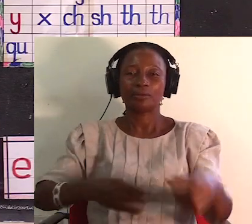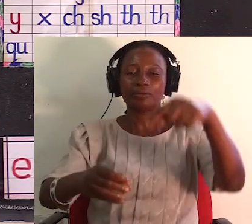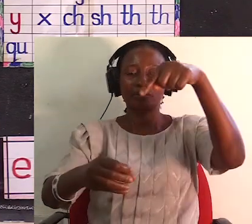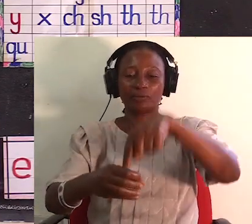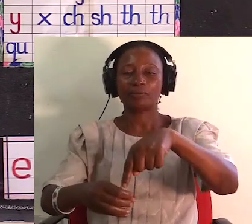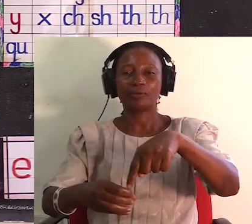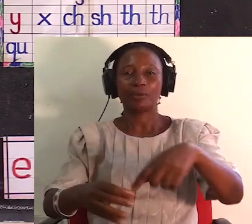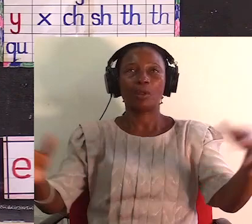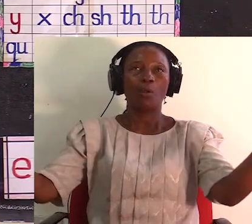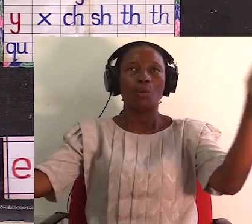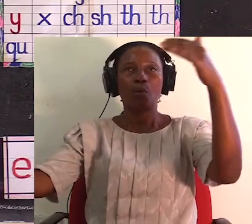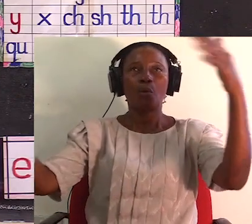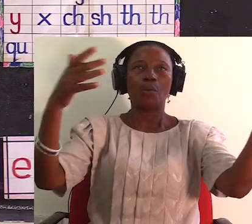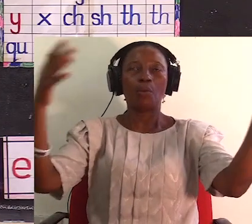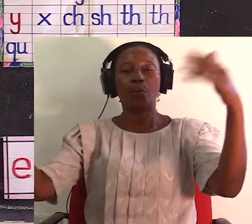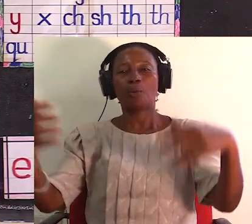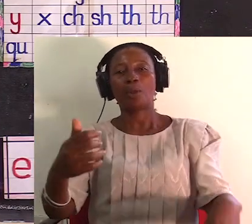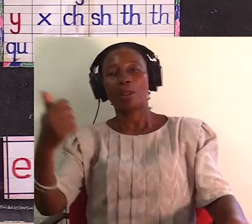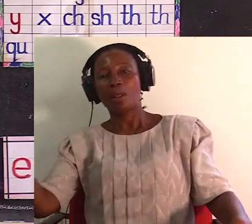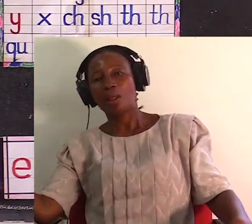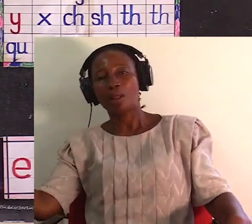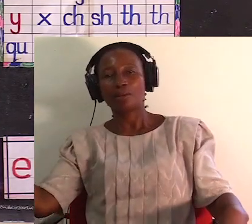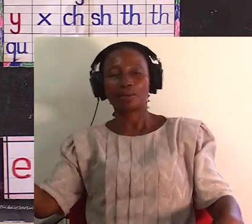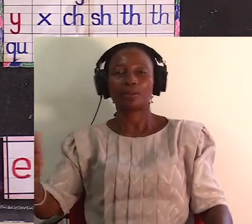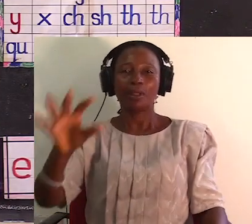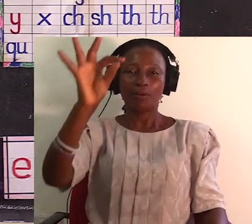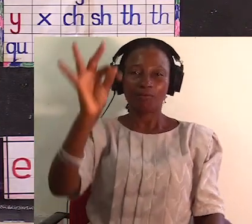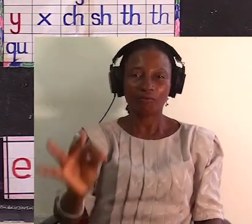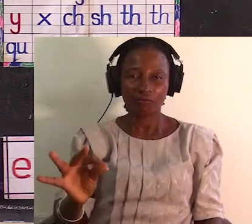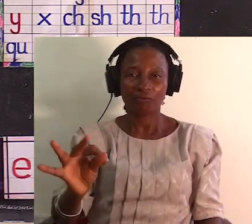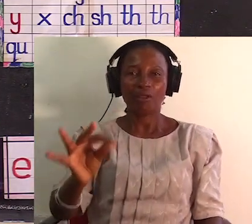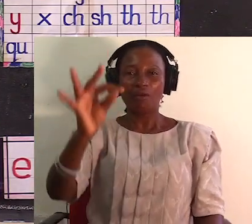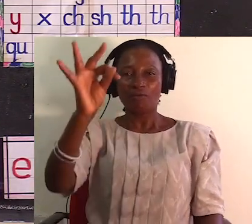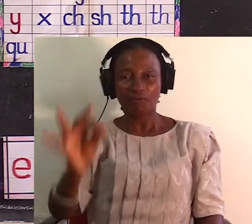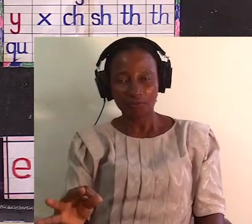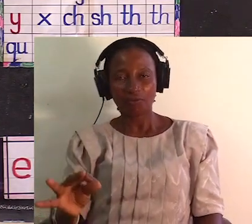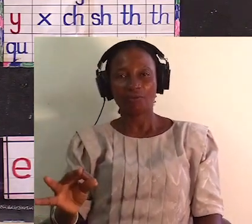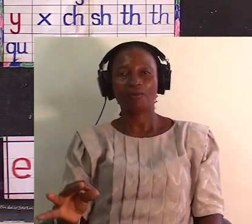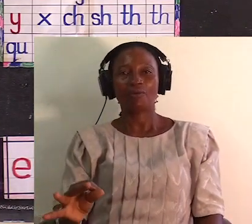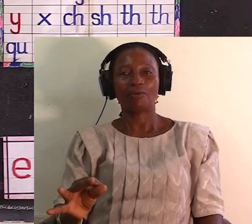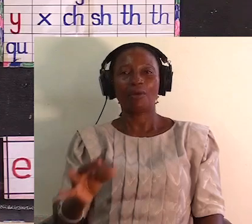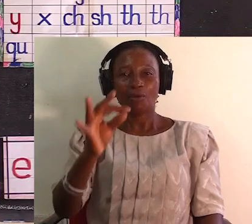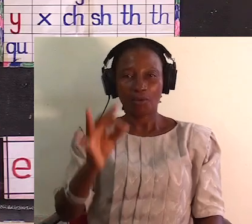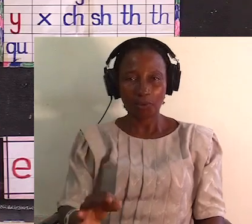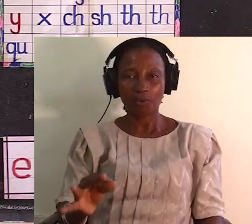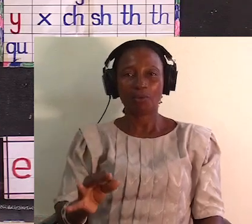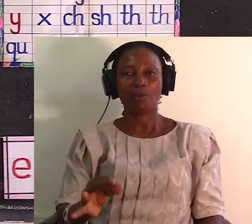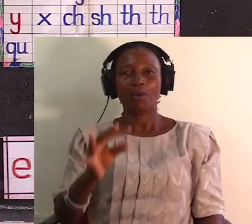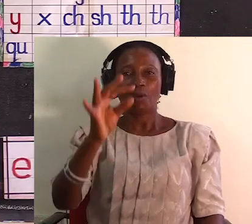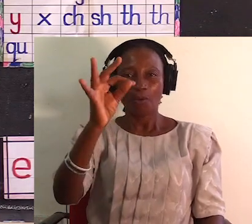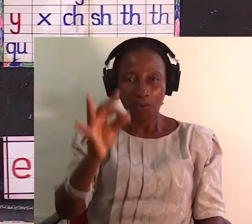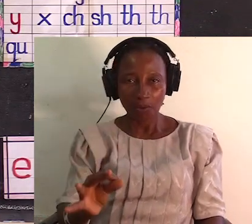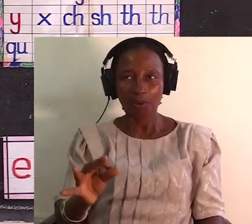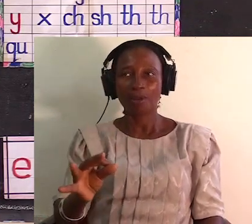Together. My friends and I went to the beach with my floating fish. It got a hole, the air came